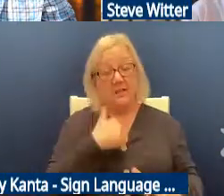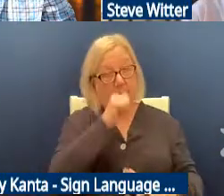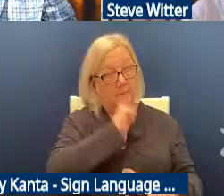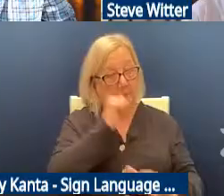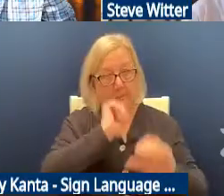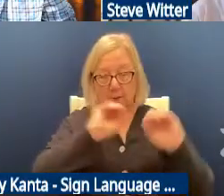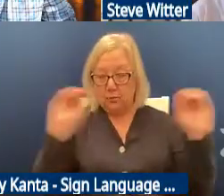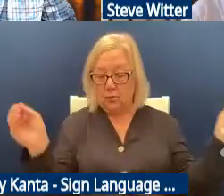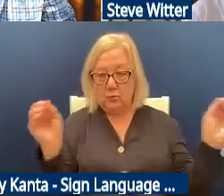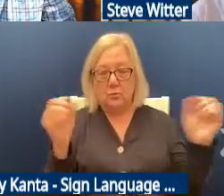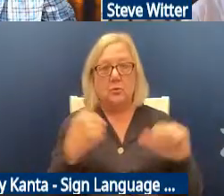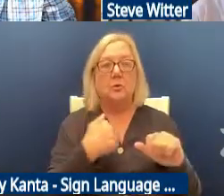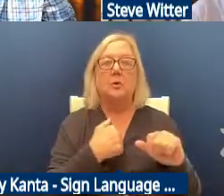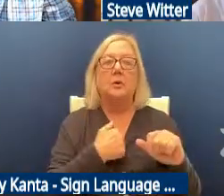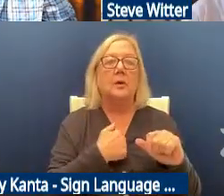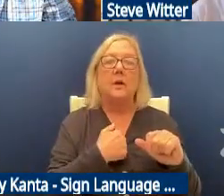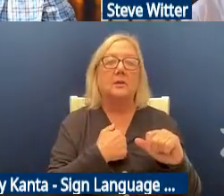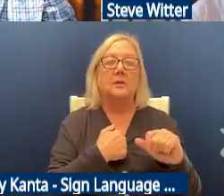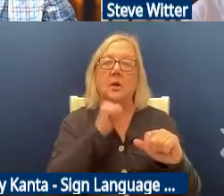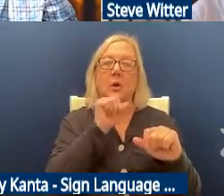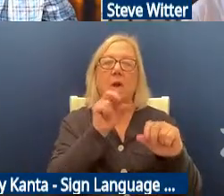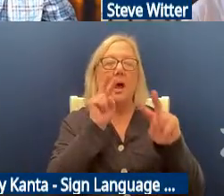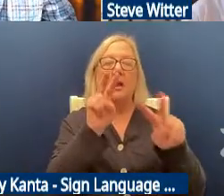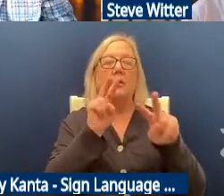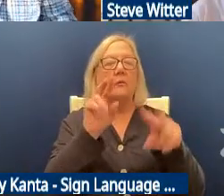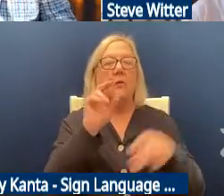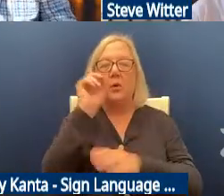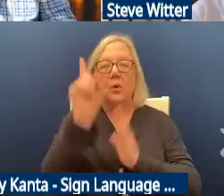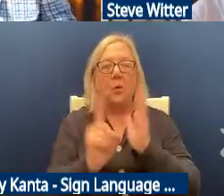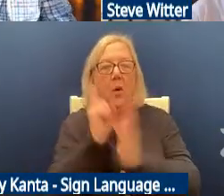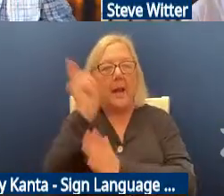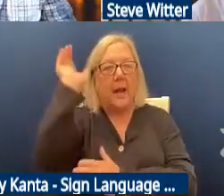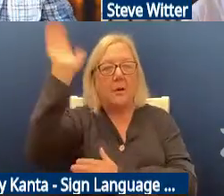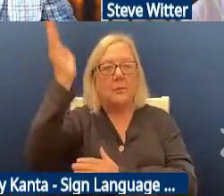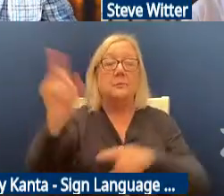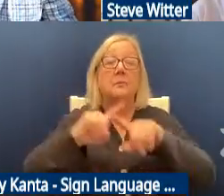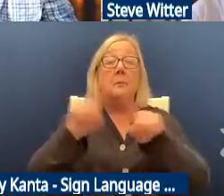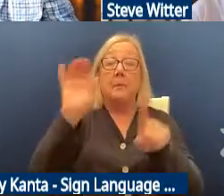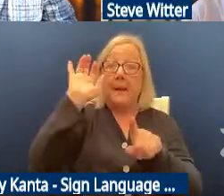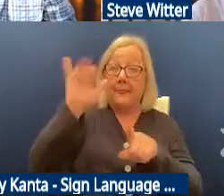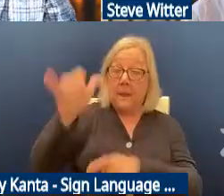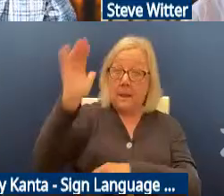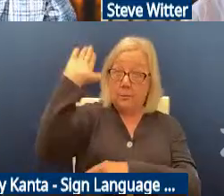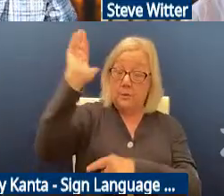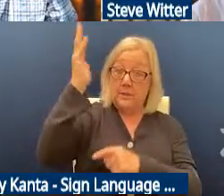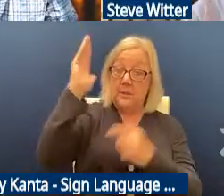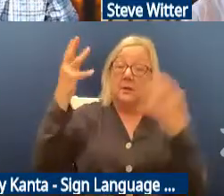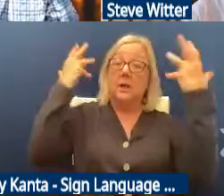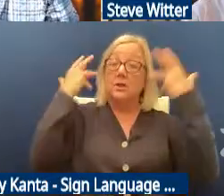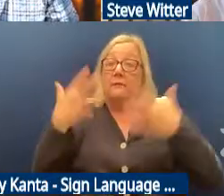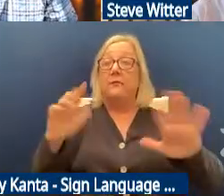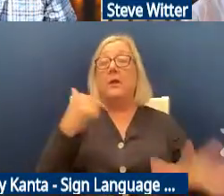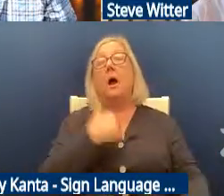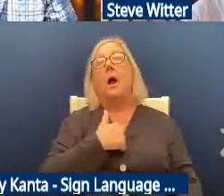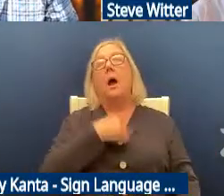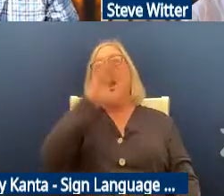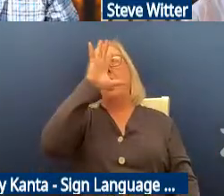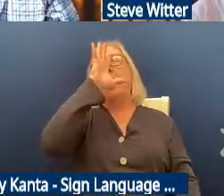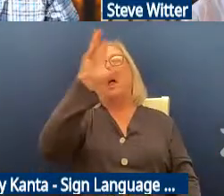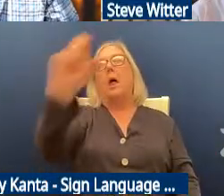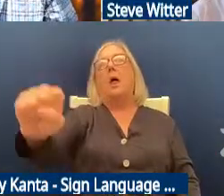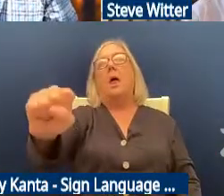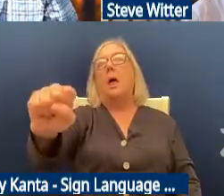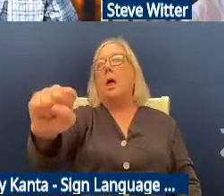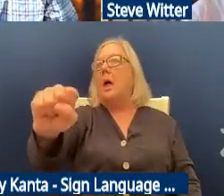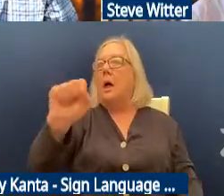to hour-long presentations, and I came out of there just absolutely fascinated. It was so extraordinary.